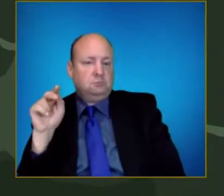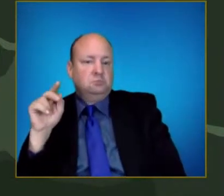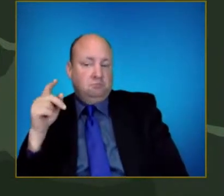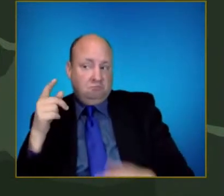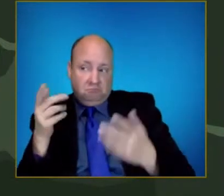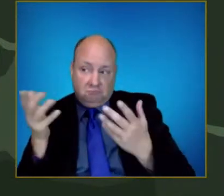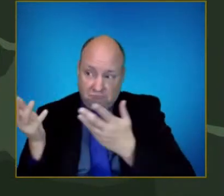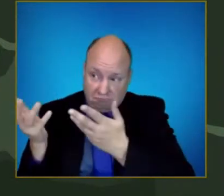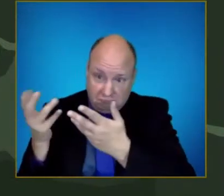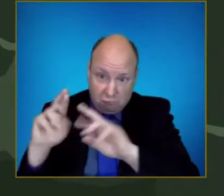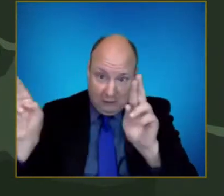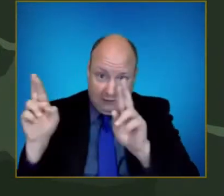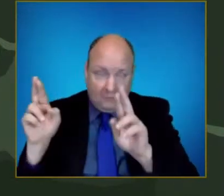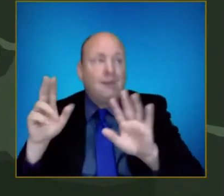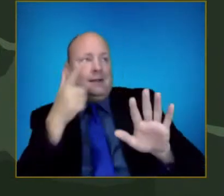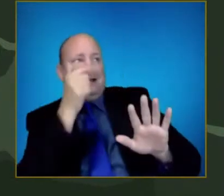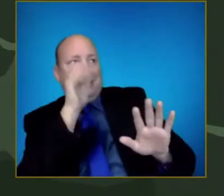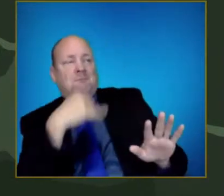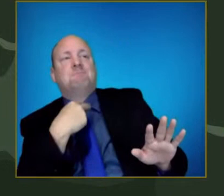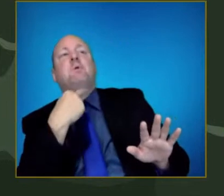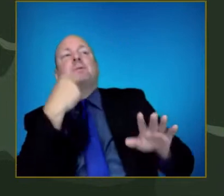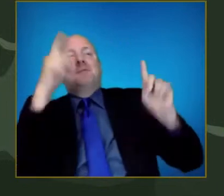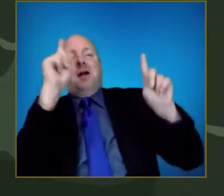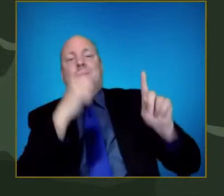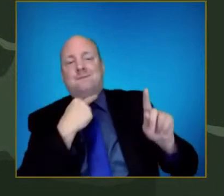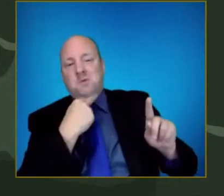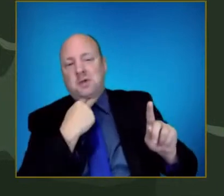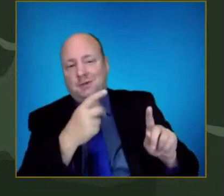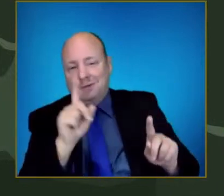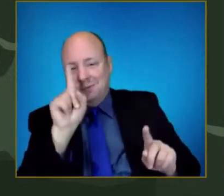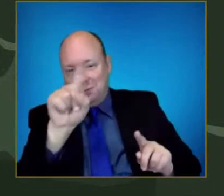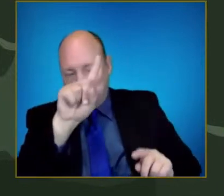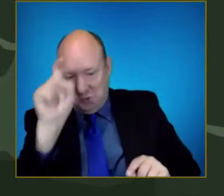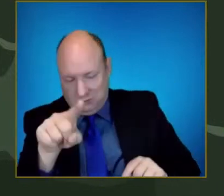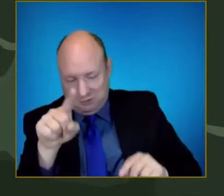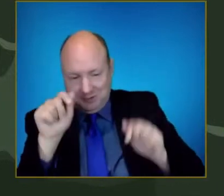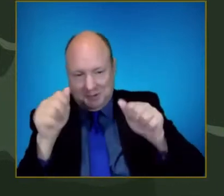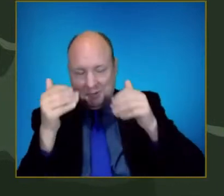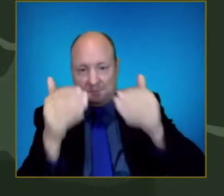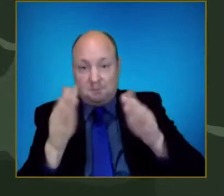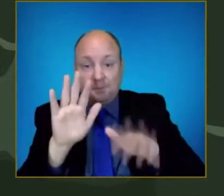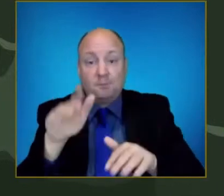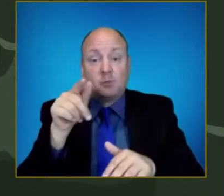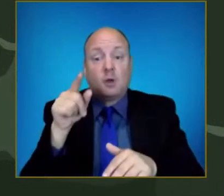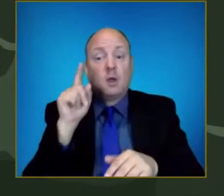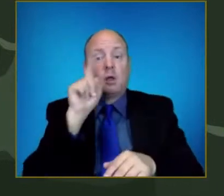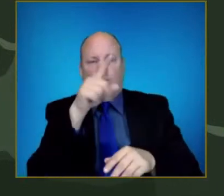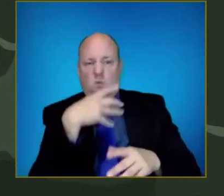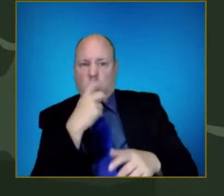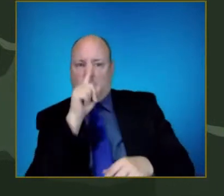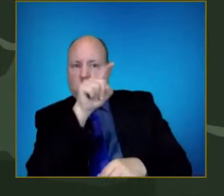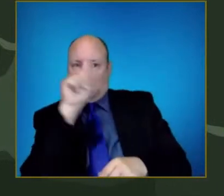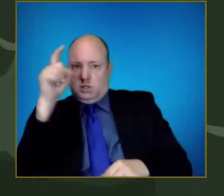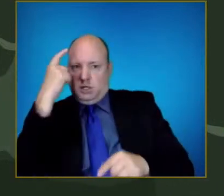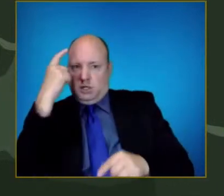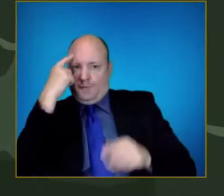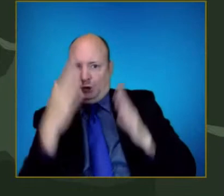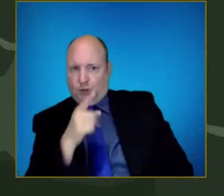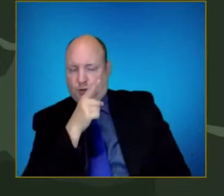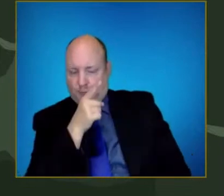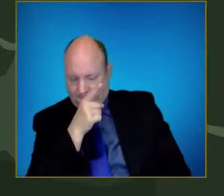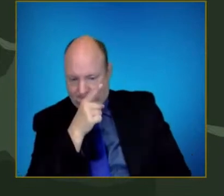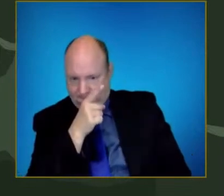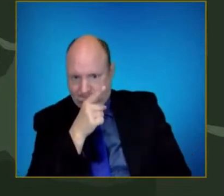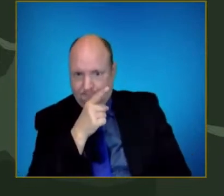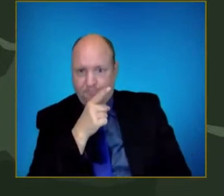Can you hear me? Yep, go ahead. Okay. Governor, I'm surprised that you folks